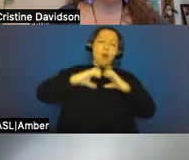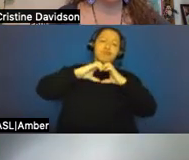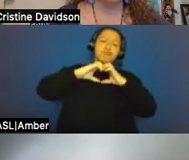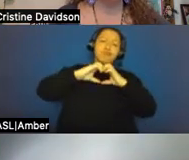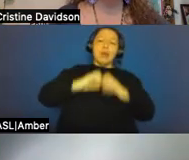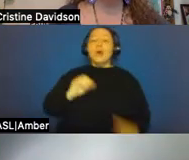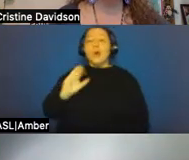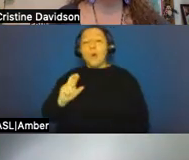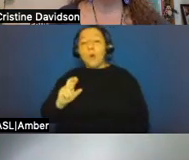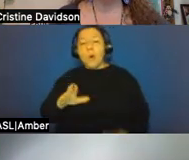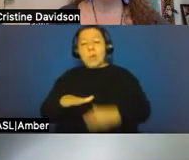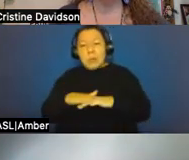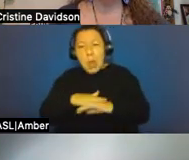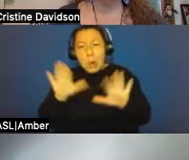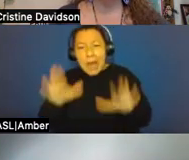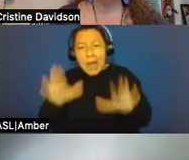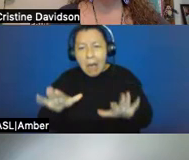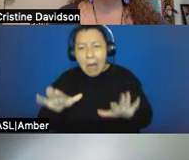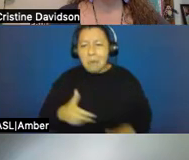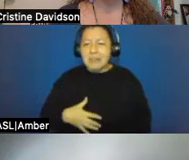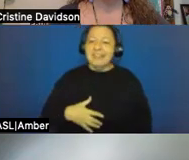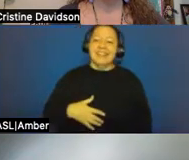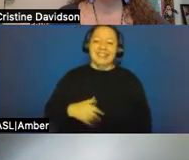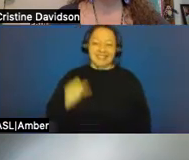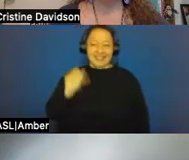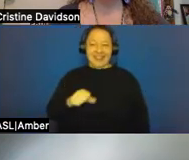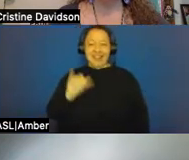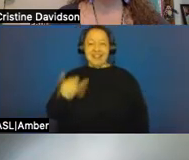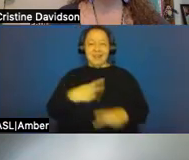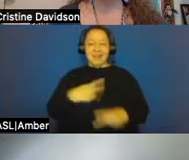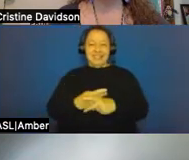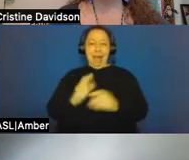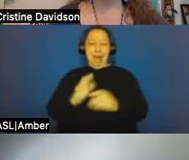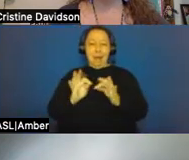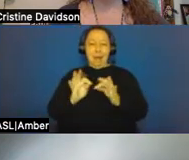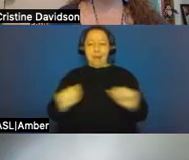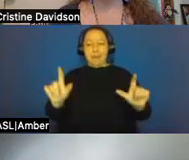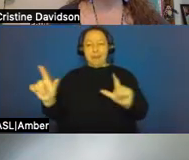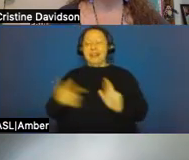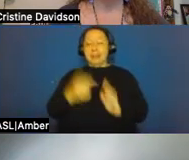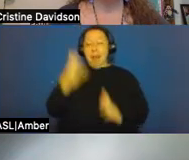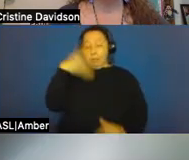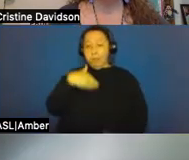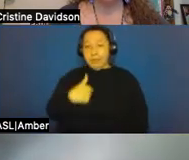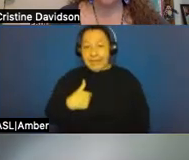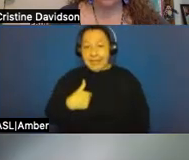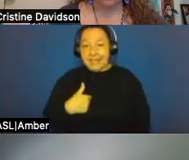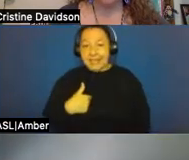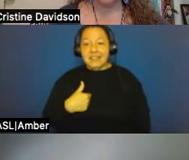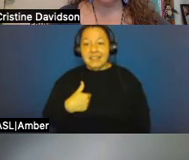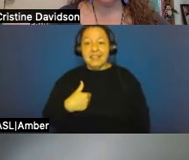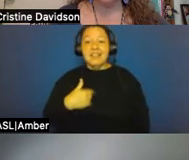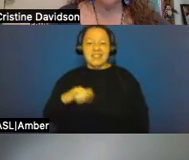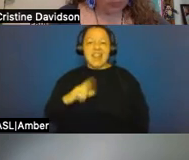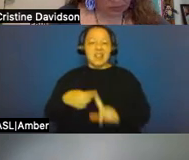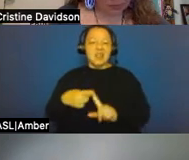or slow down, those kinds of things. And sometimes I'm not going to see it. So, that's where the moderators